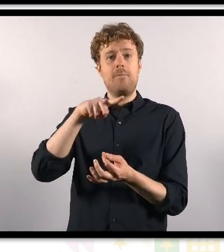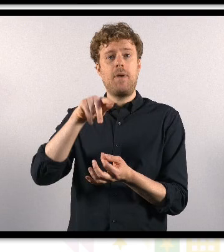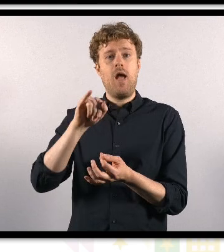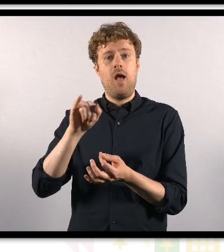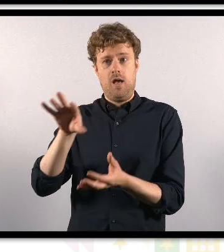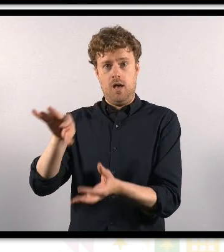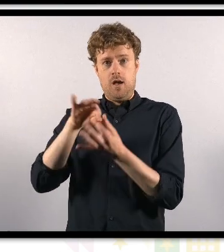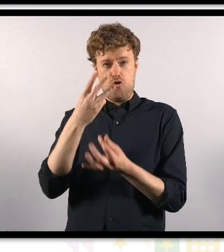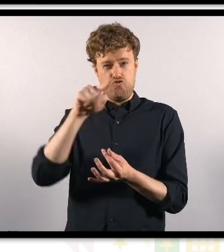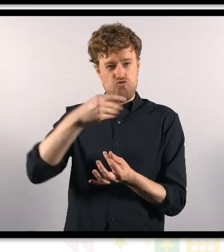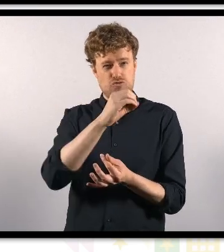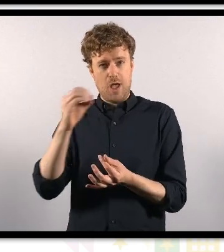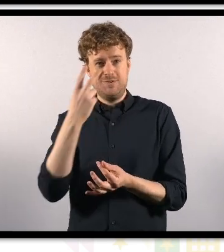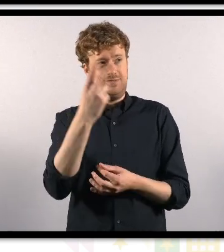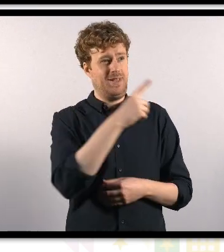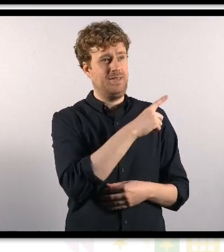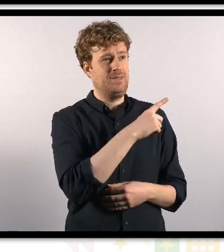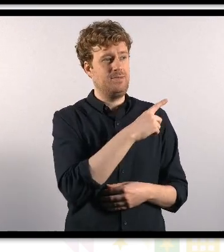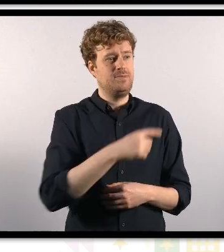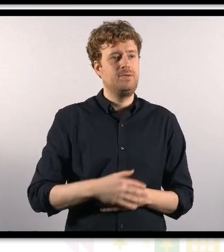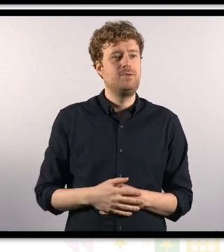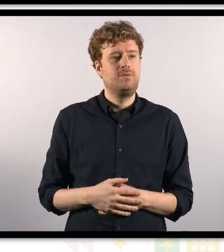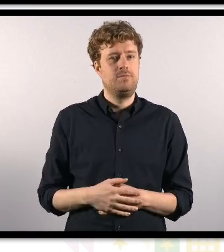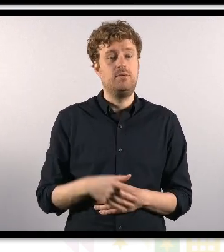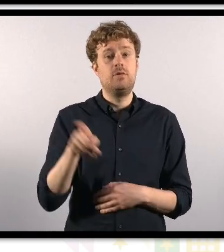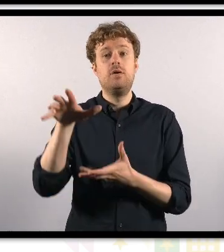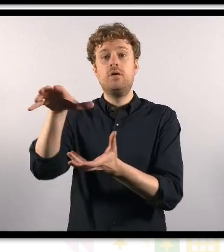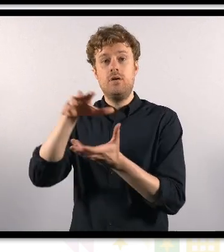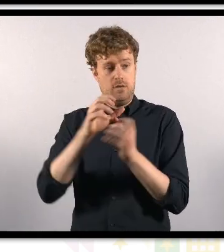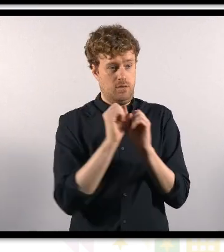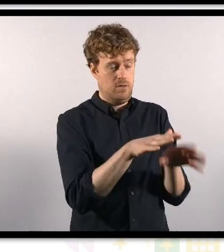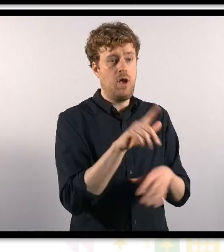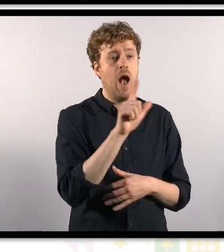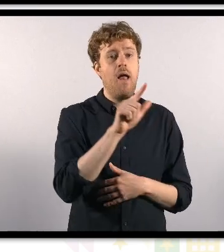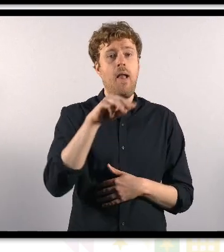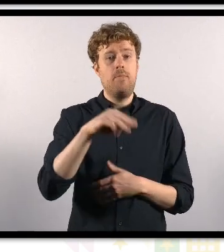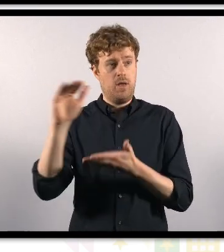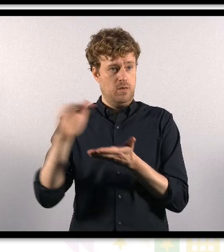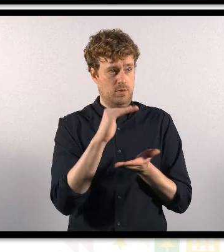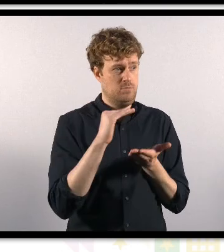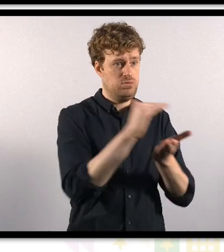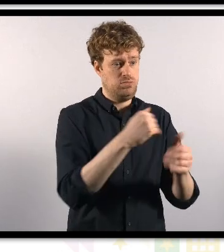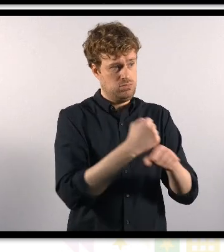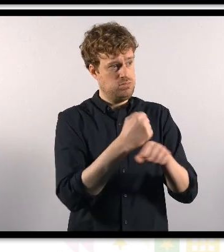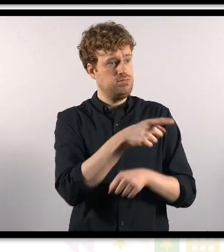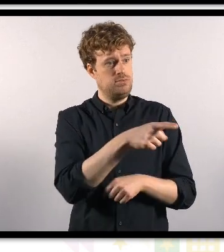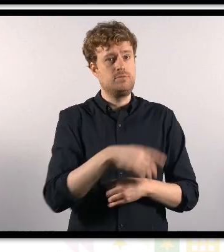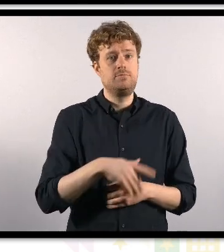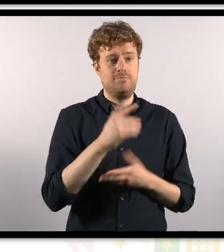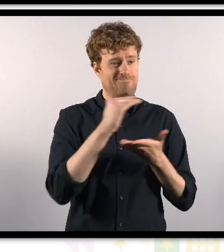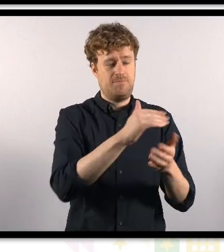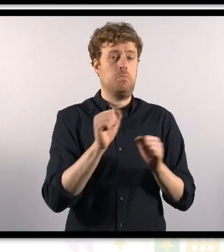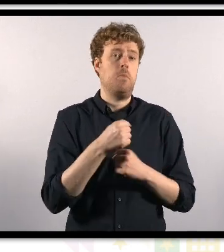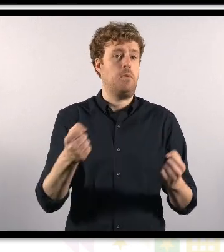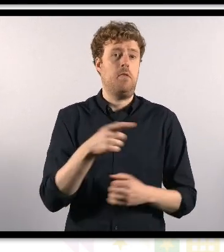The more data that you try to give to the LLM, the more it will hallucinate over time. And you have more people screaming into the